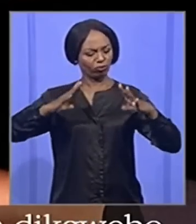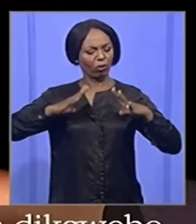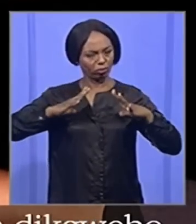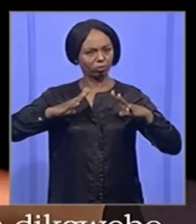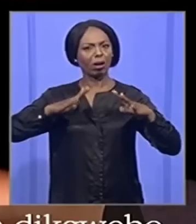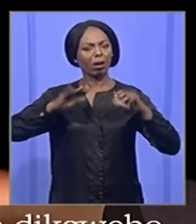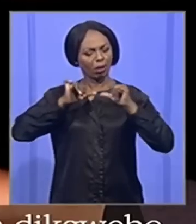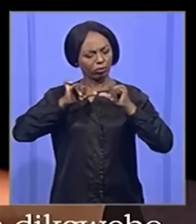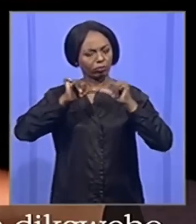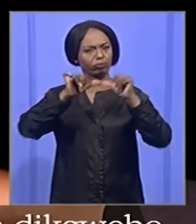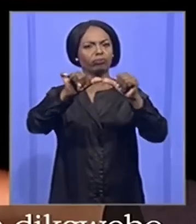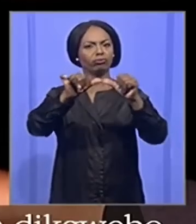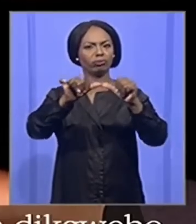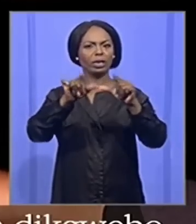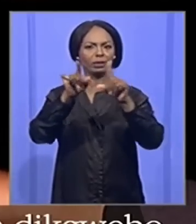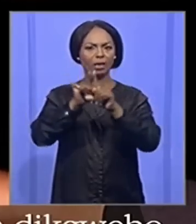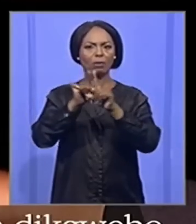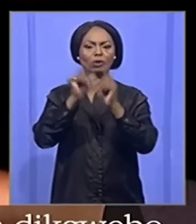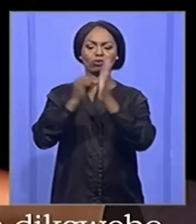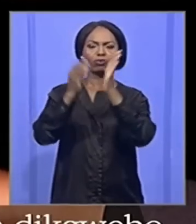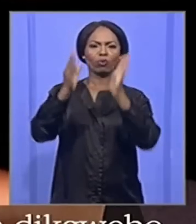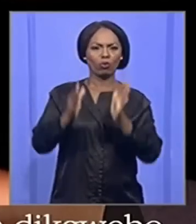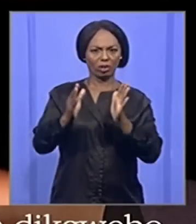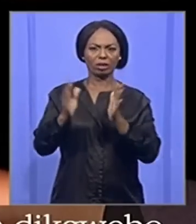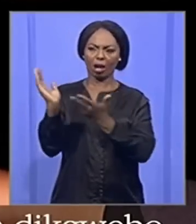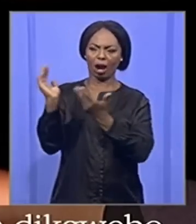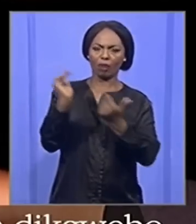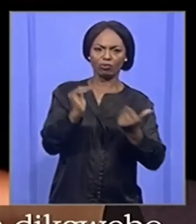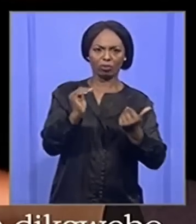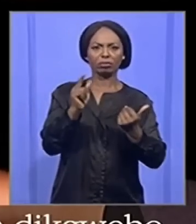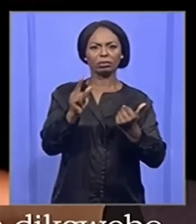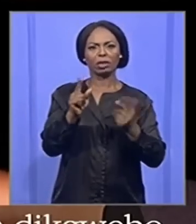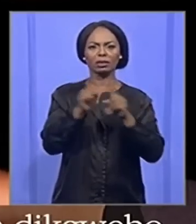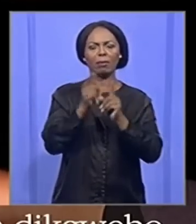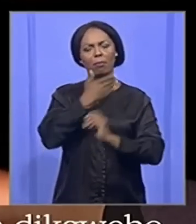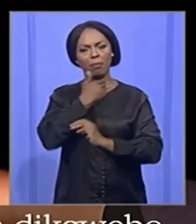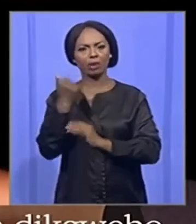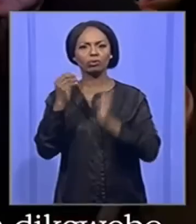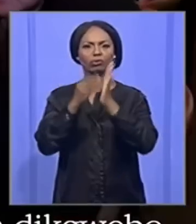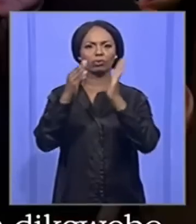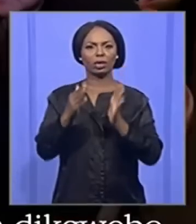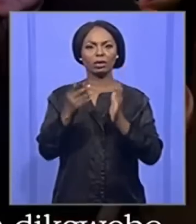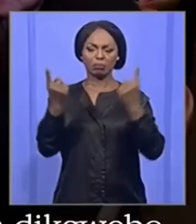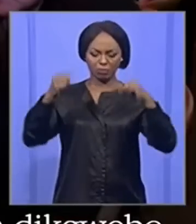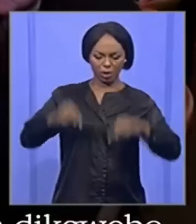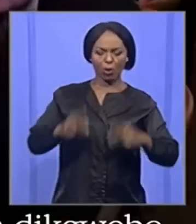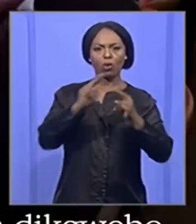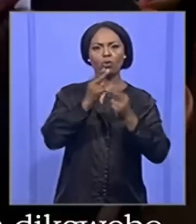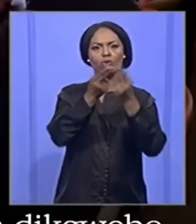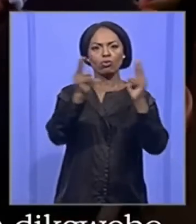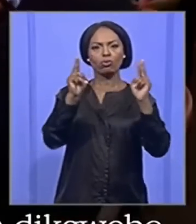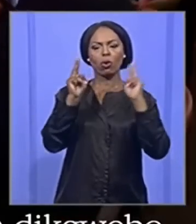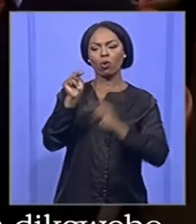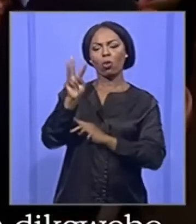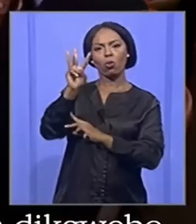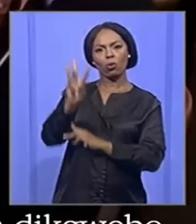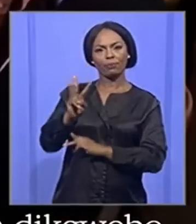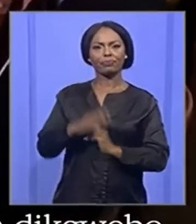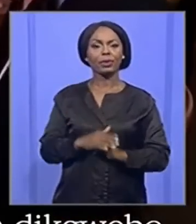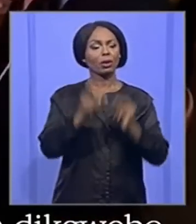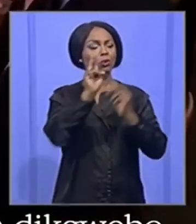we attract students and the best of all those students to the Northwest University. University e boetse